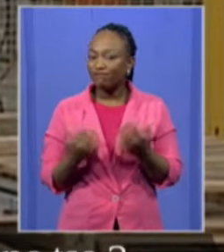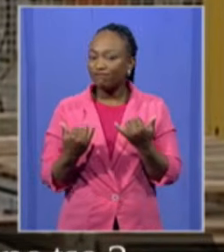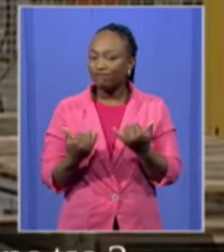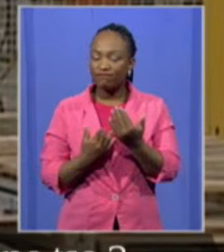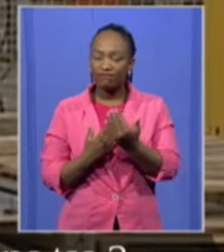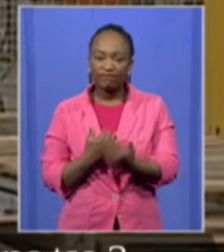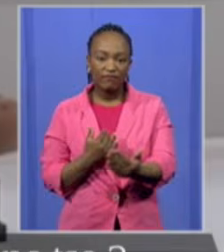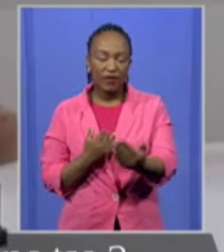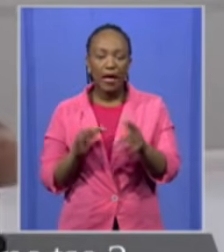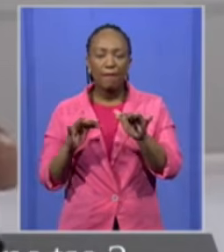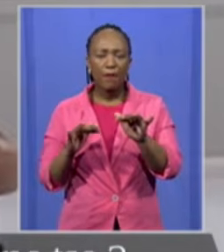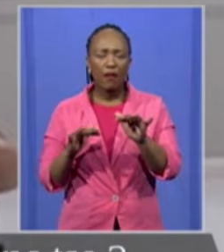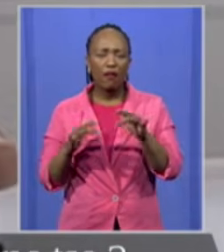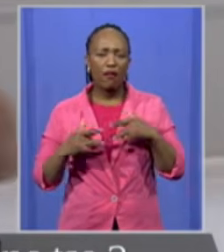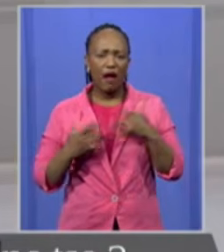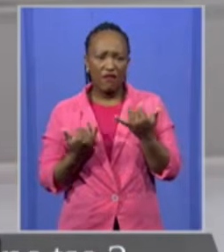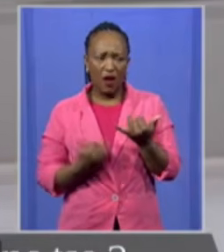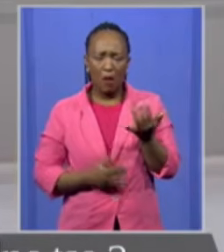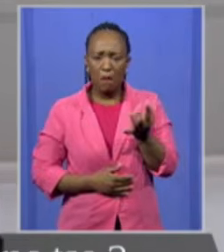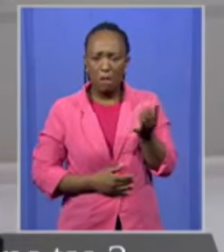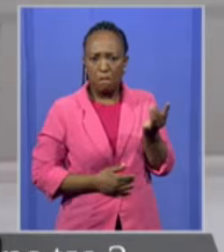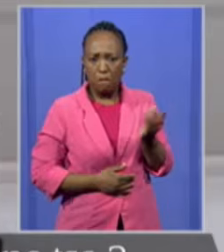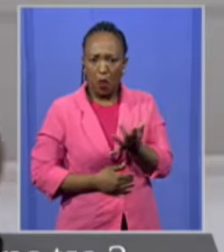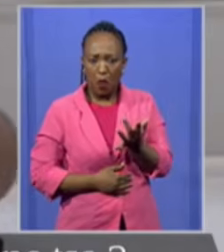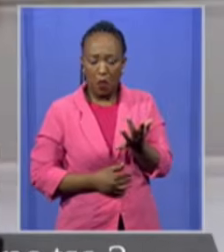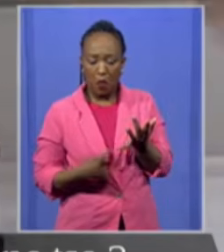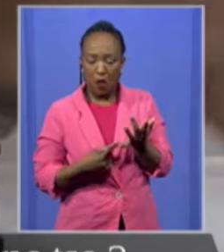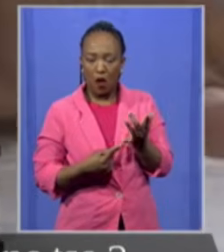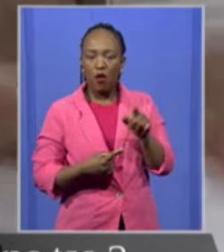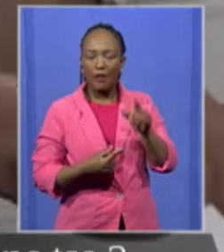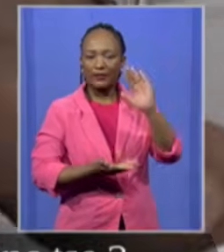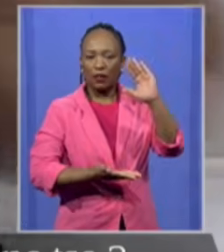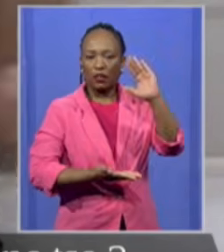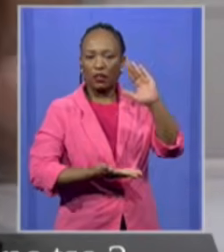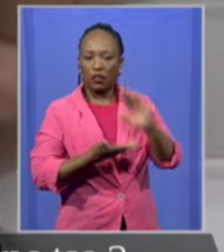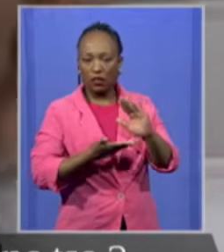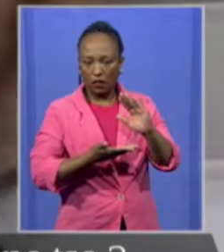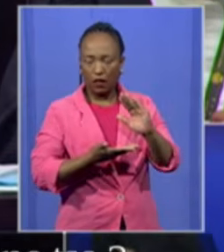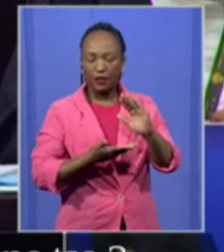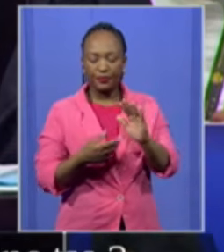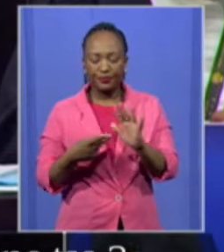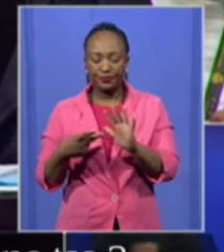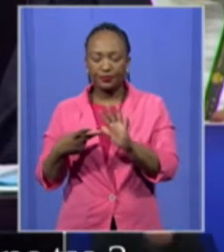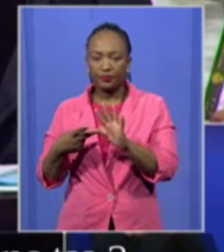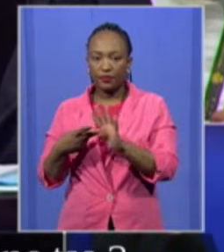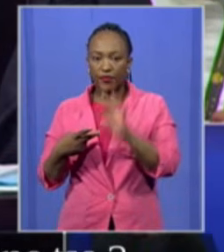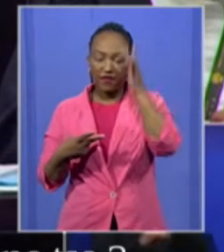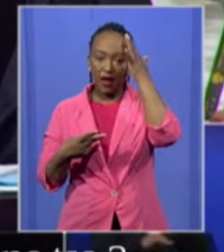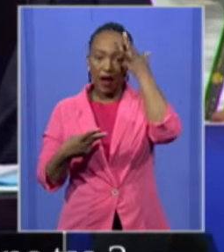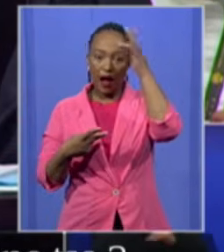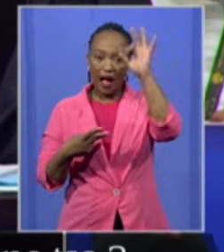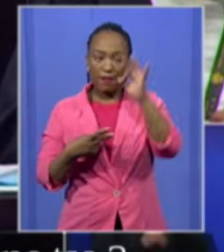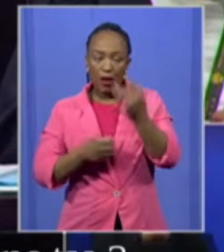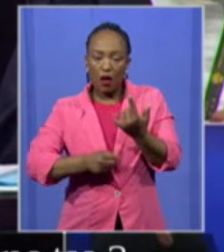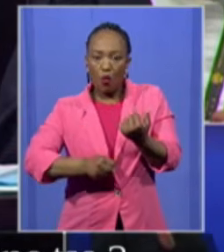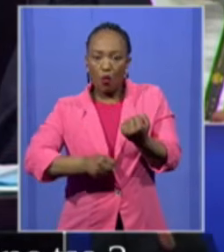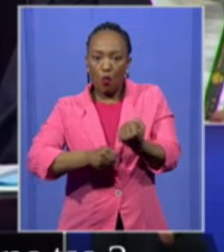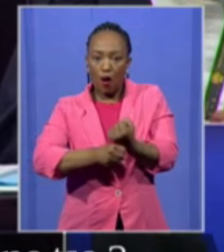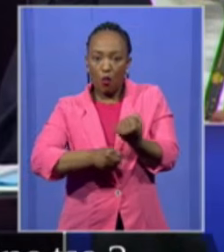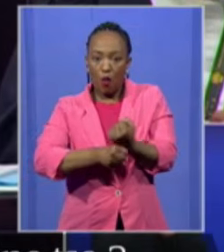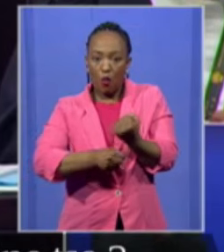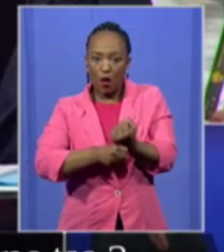of our people. We also have to build state capacity and make sure that